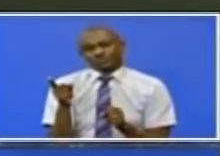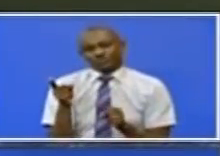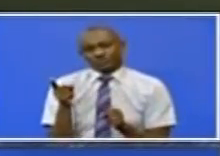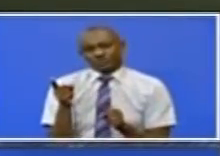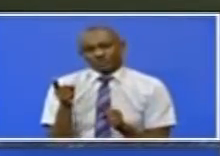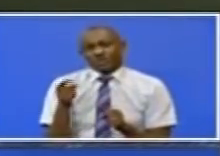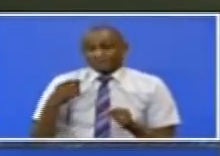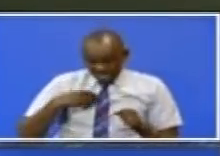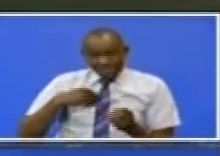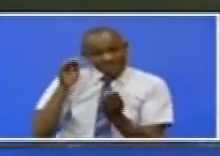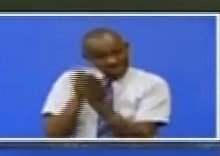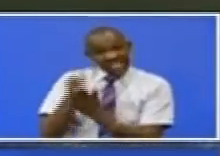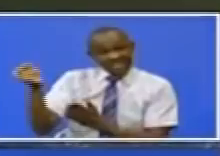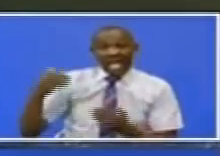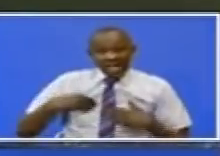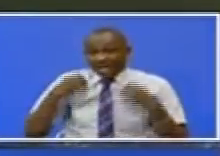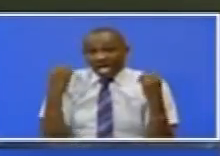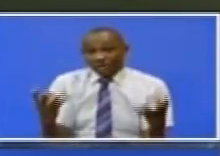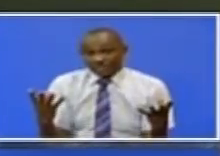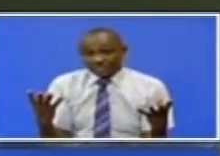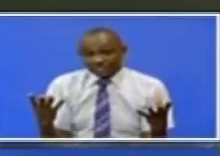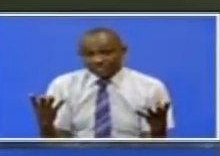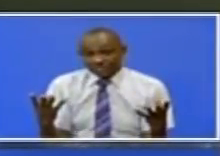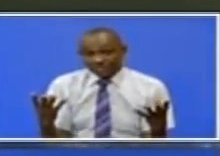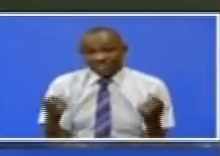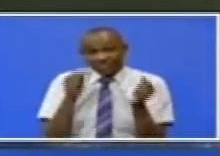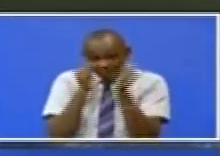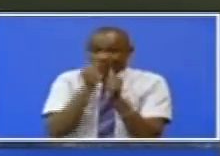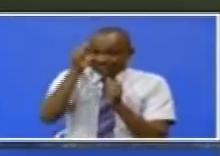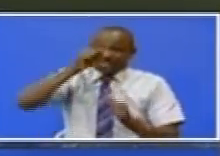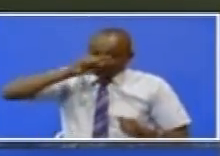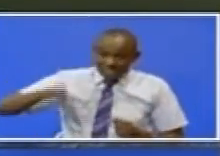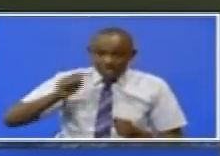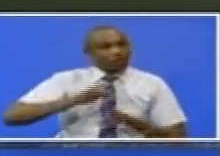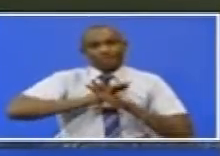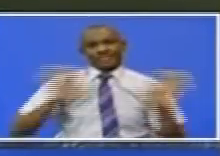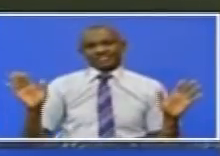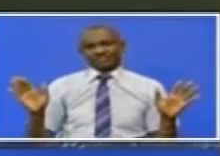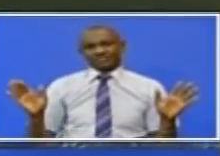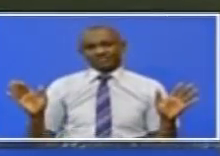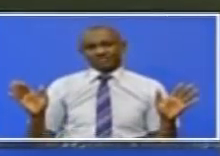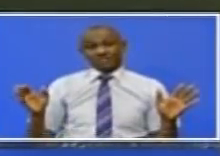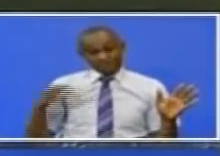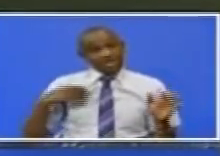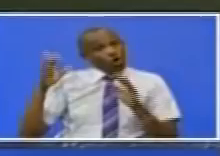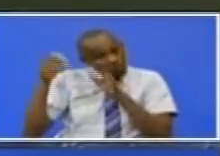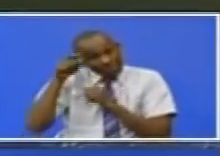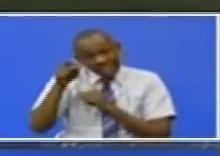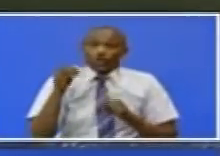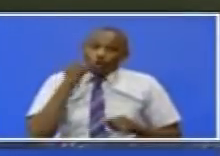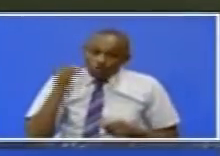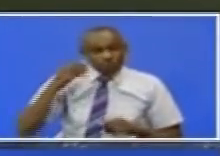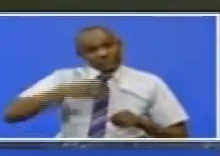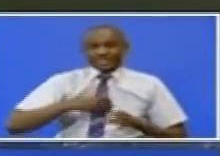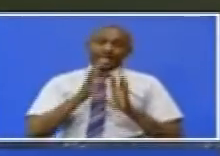I have in the bank a total of 15 million shillings, that is all. I hope to take that home and